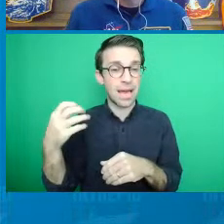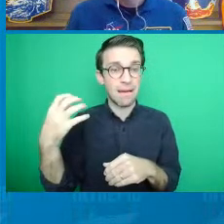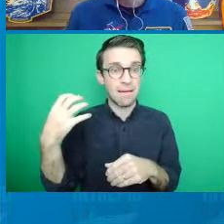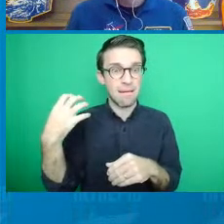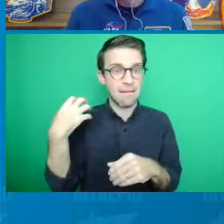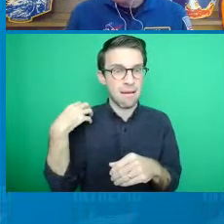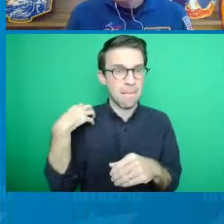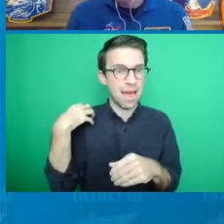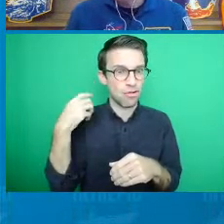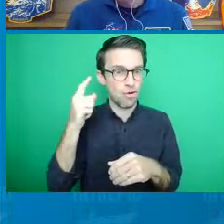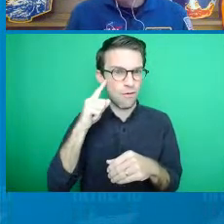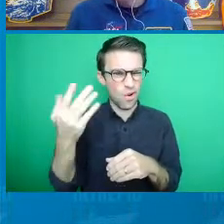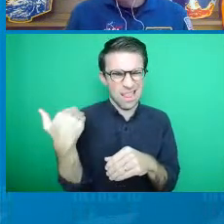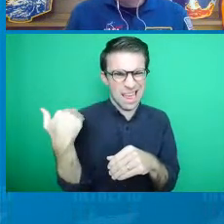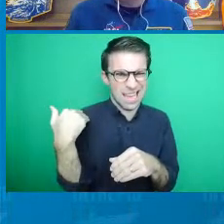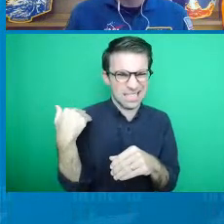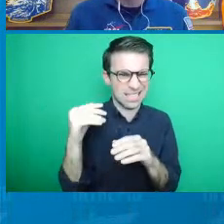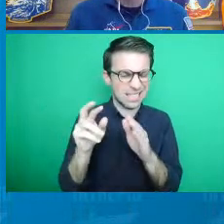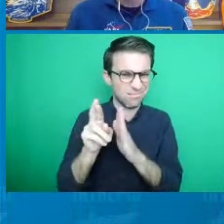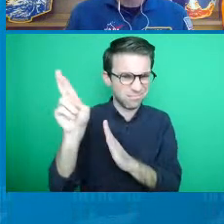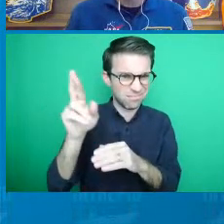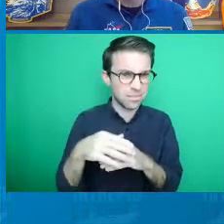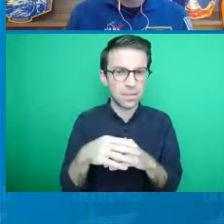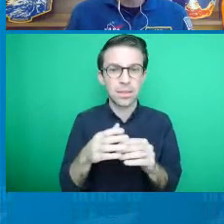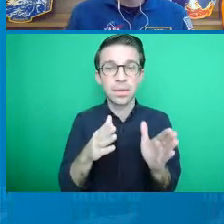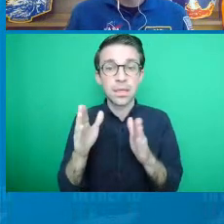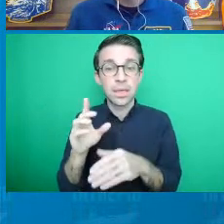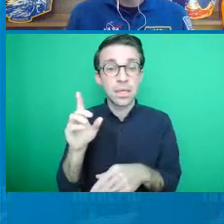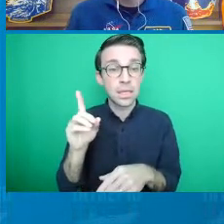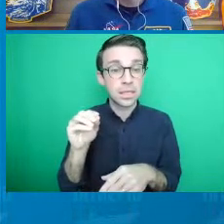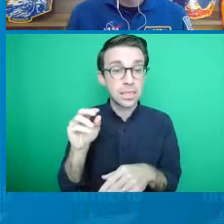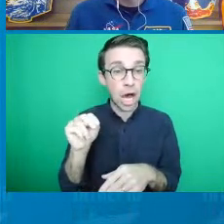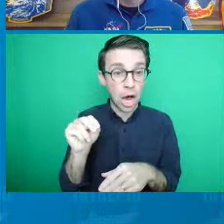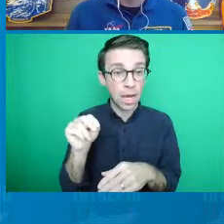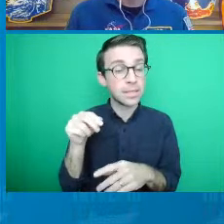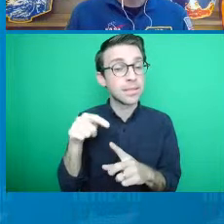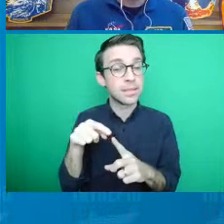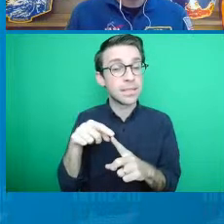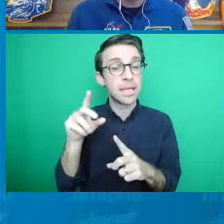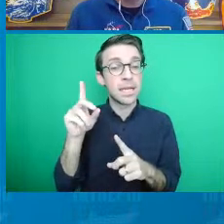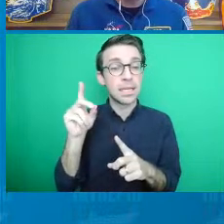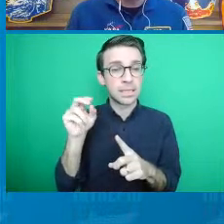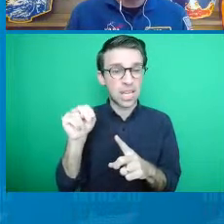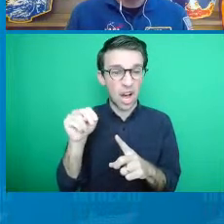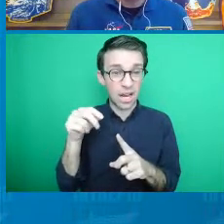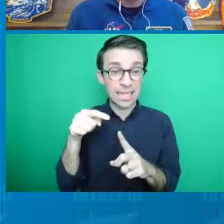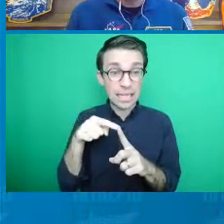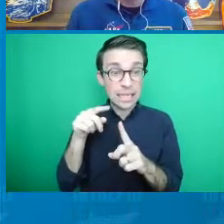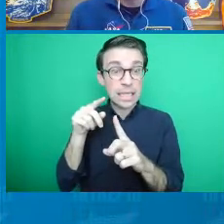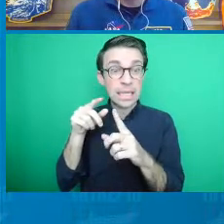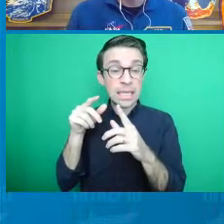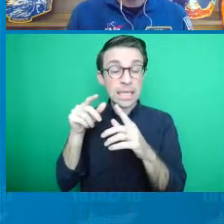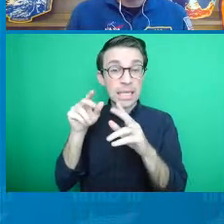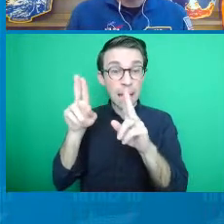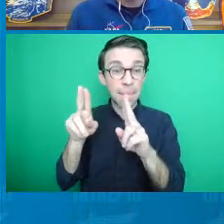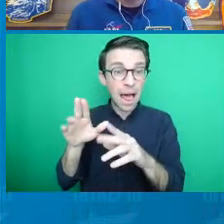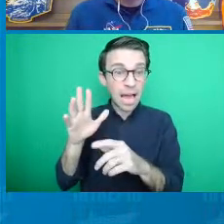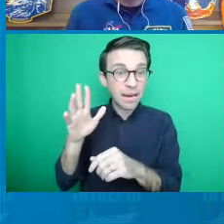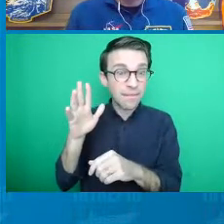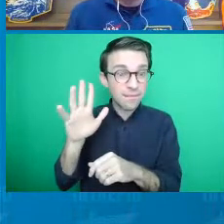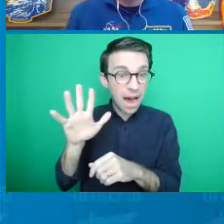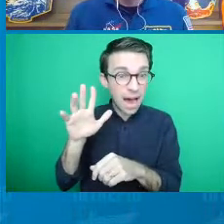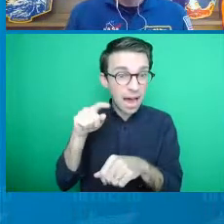shuttle flight. Don Pettit. Don Pettit's next to him. He applied, I think, 5 times to become an